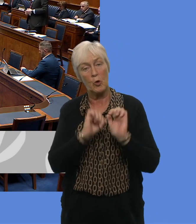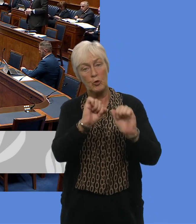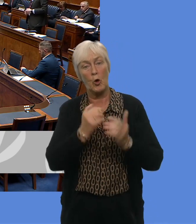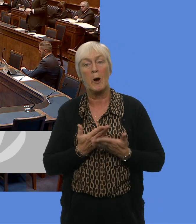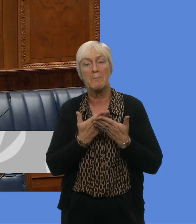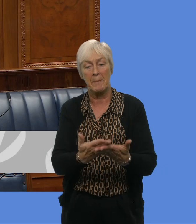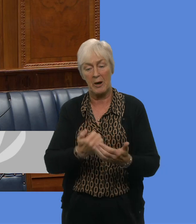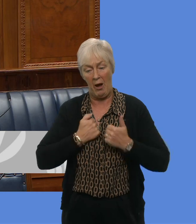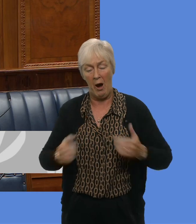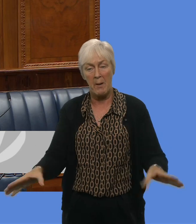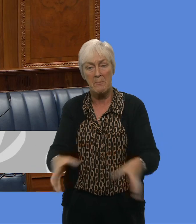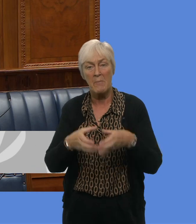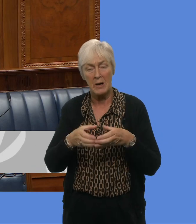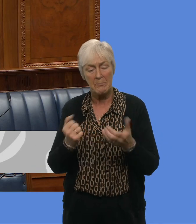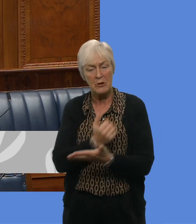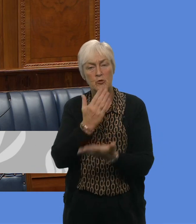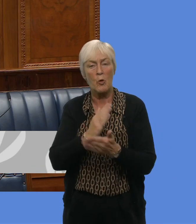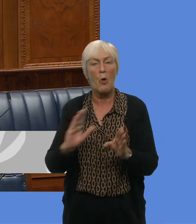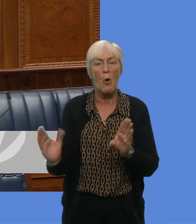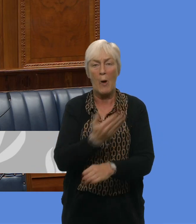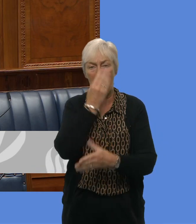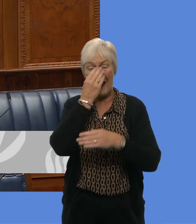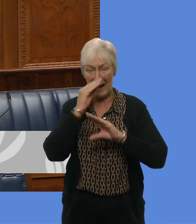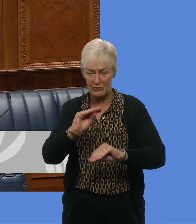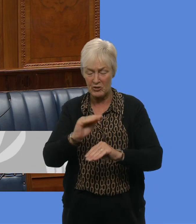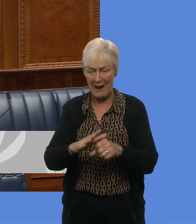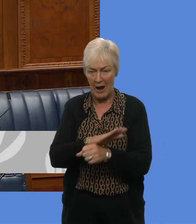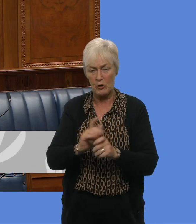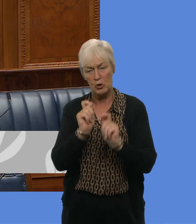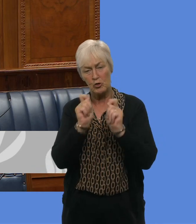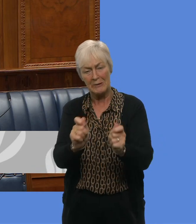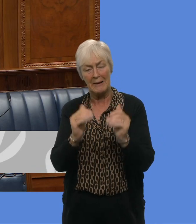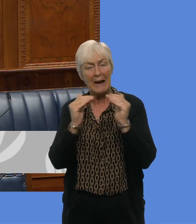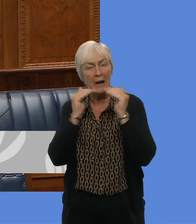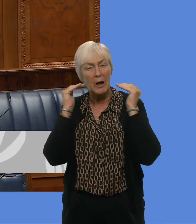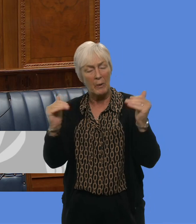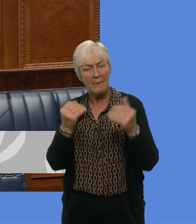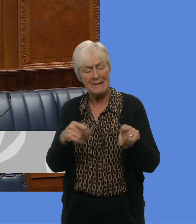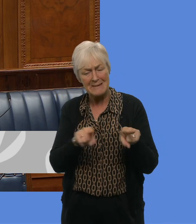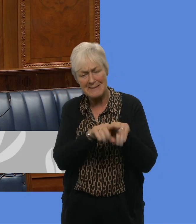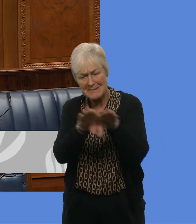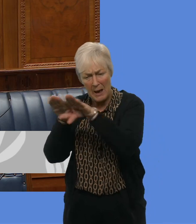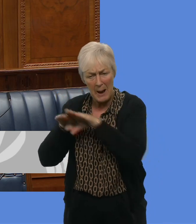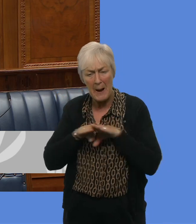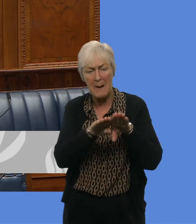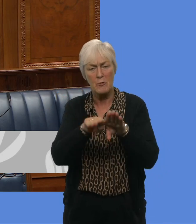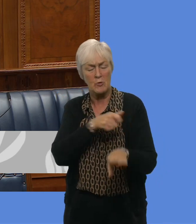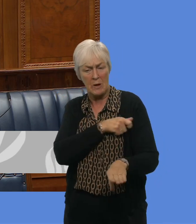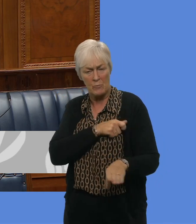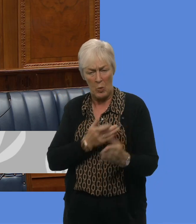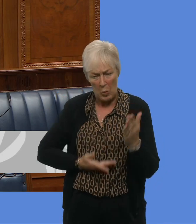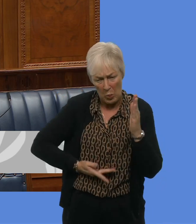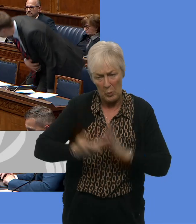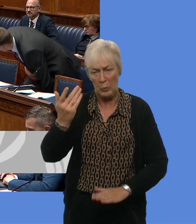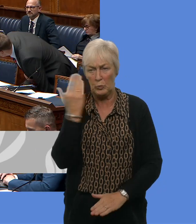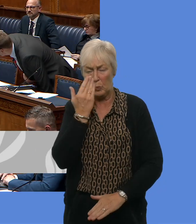party's commitment, to ensure that all educational sectors in Northern Ireland are treated equally and have the same representations across the board that they rightly